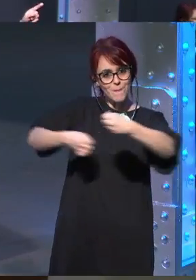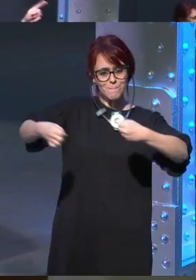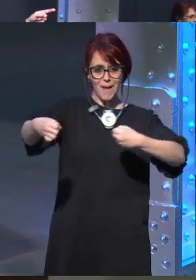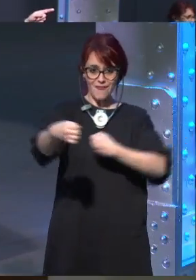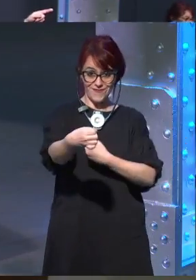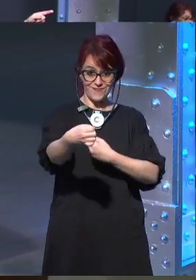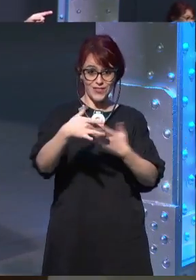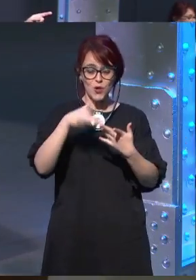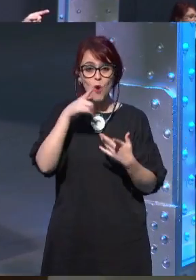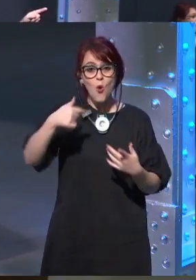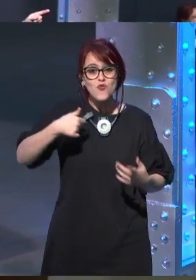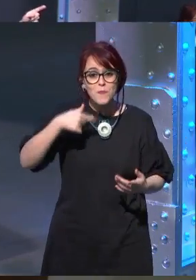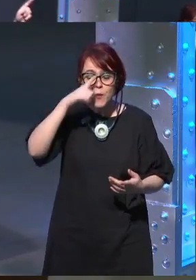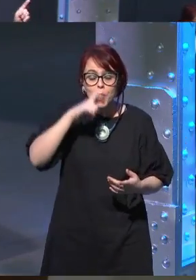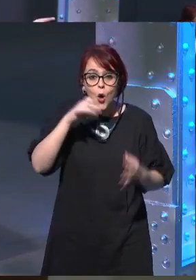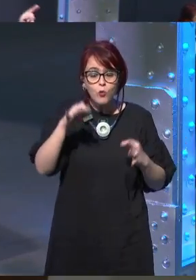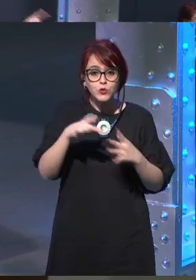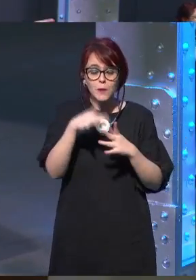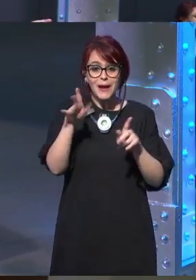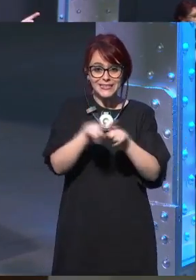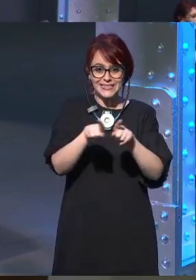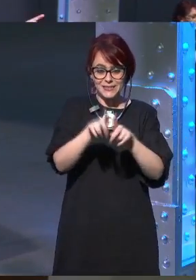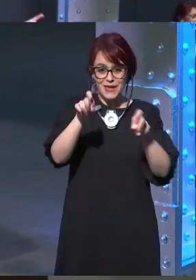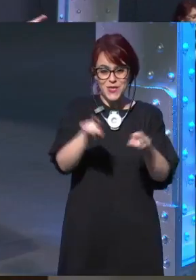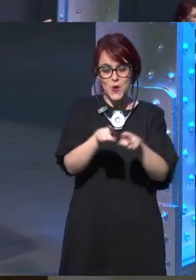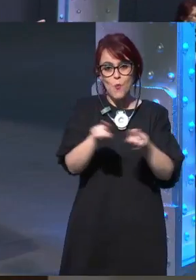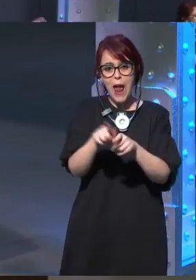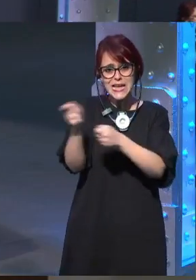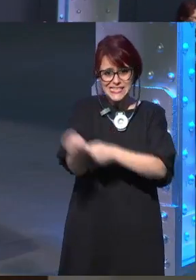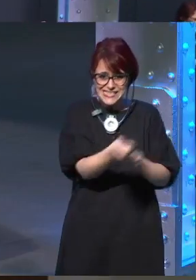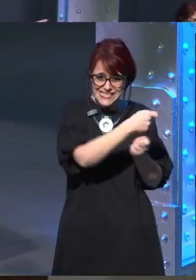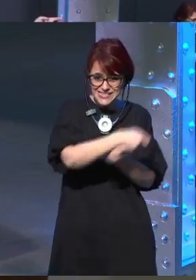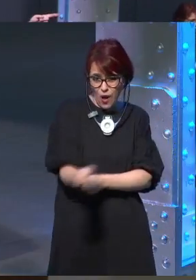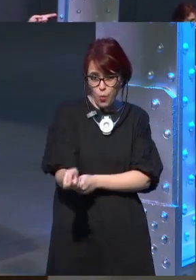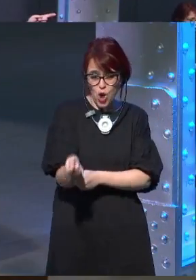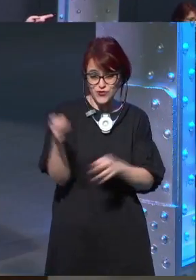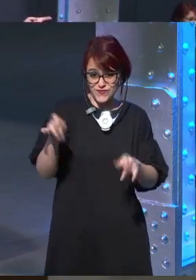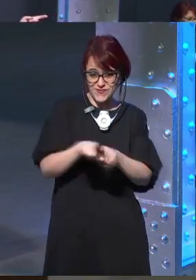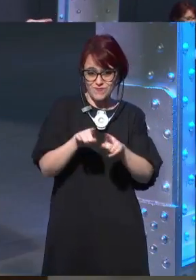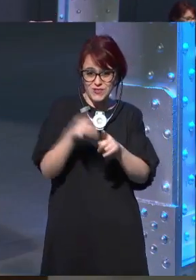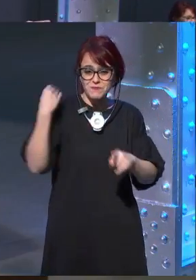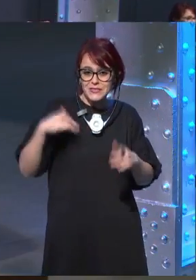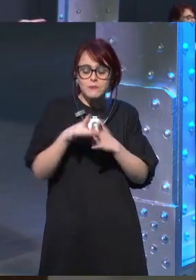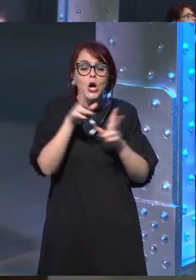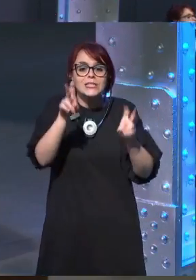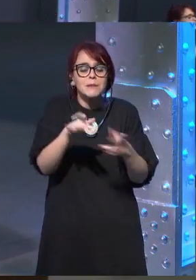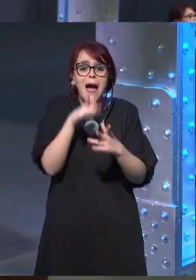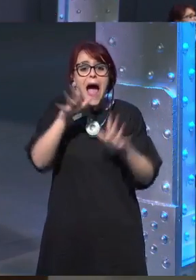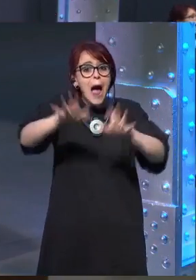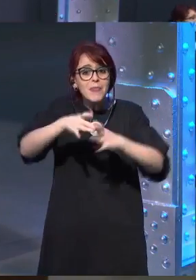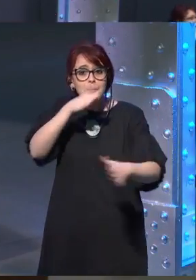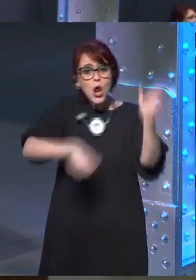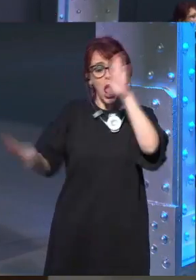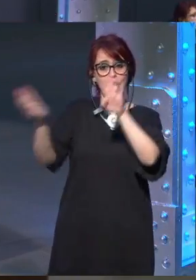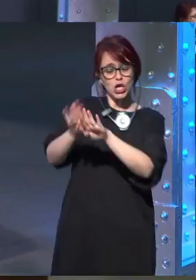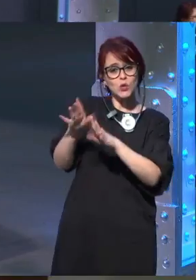last night at dinner about Star Wars from one than I could have ever possibly considered learning. Reverse mentor on Star Wars in